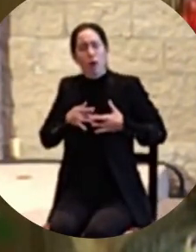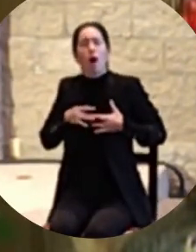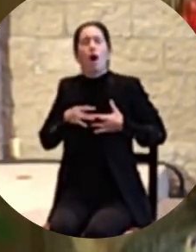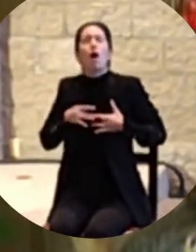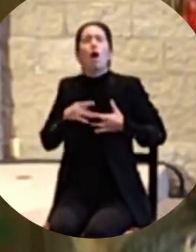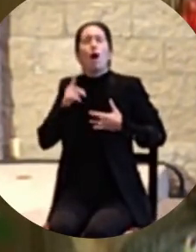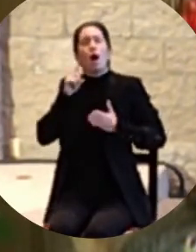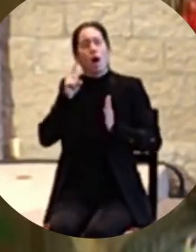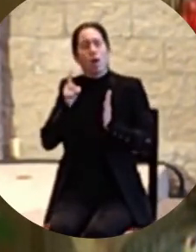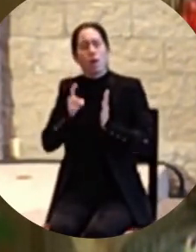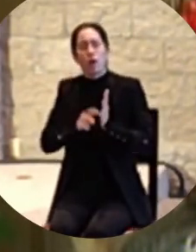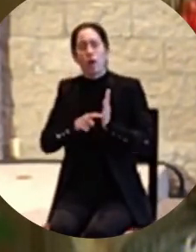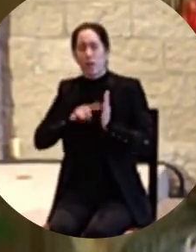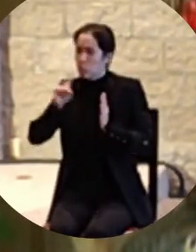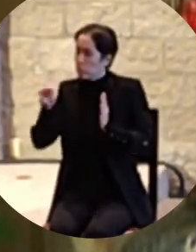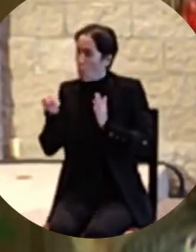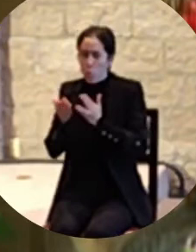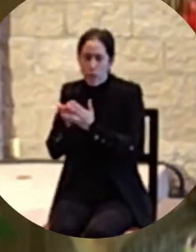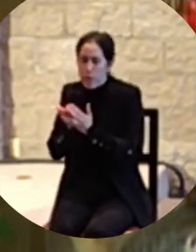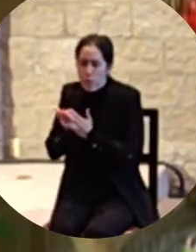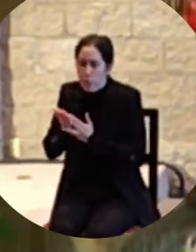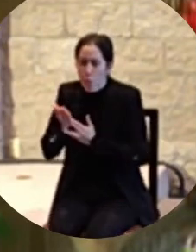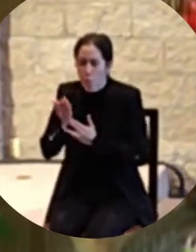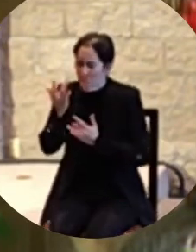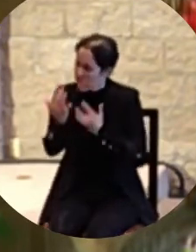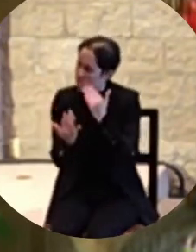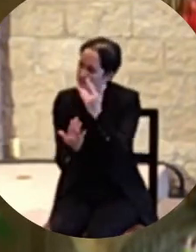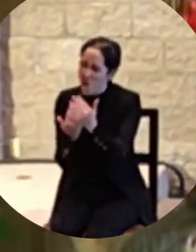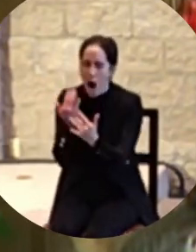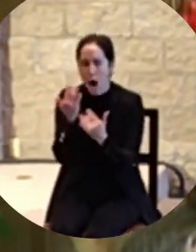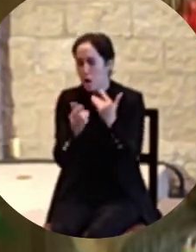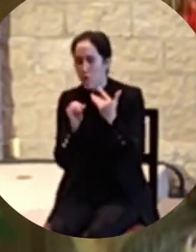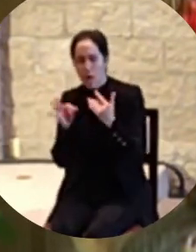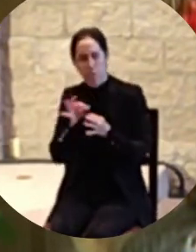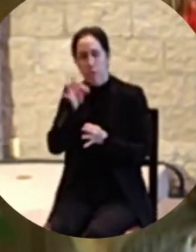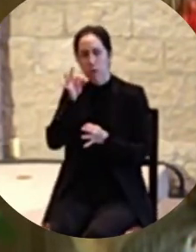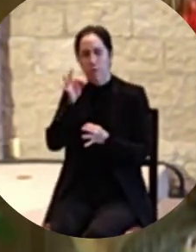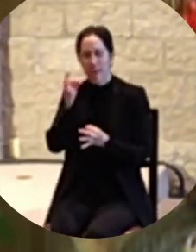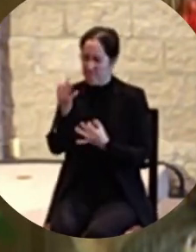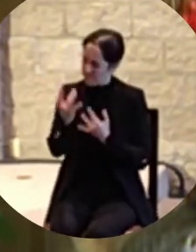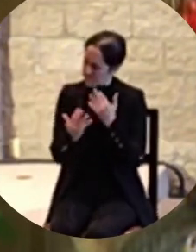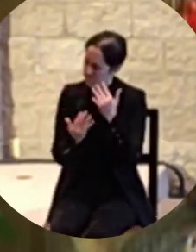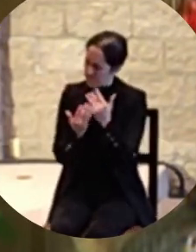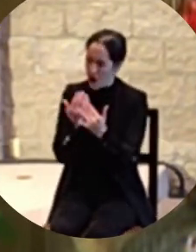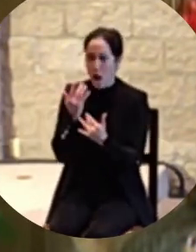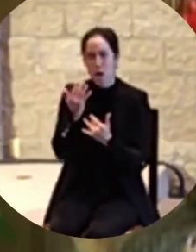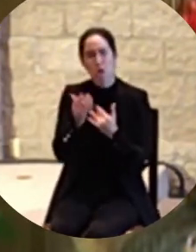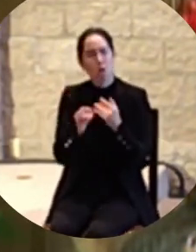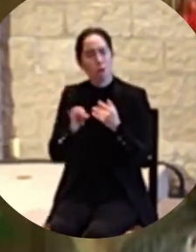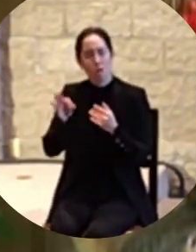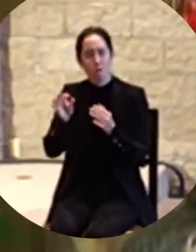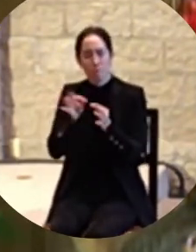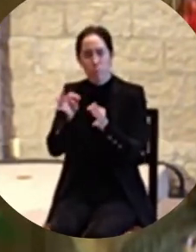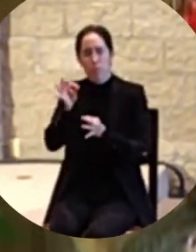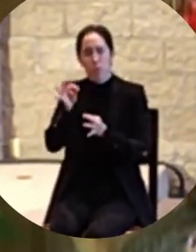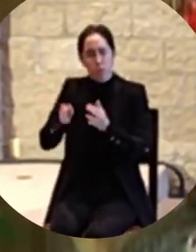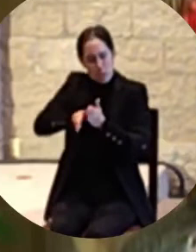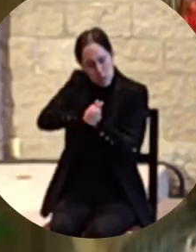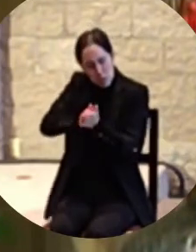it is only through the fire of spirit, that fire of spirit that we allowed to work through